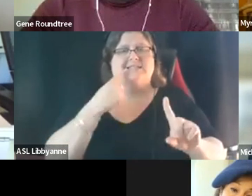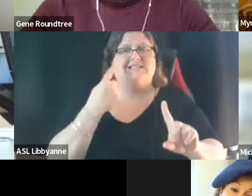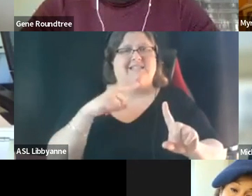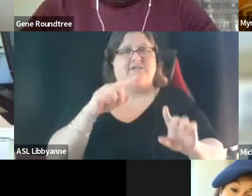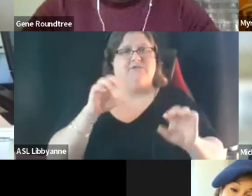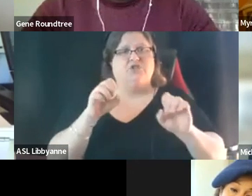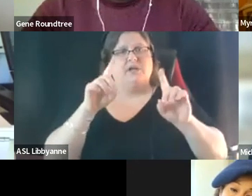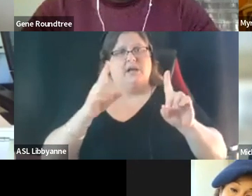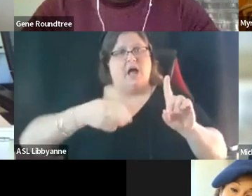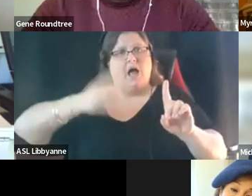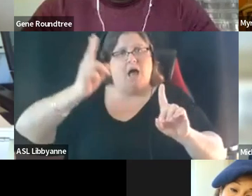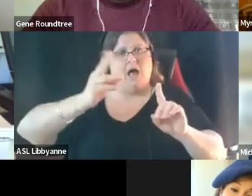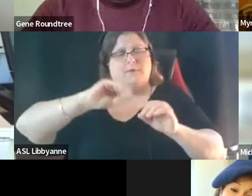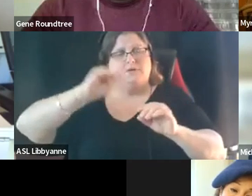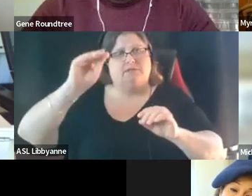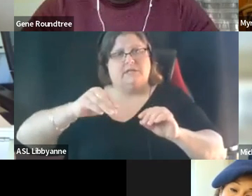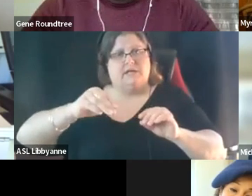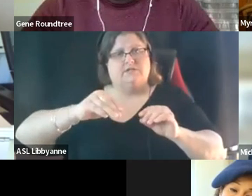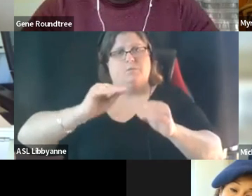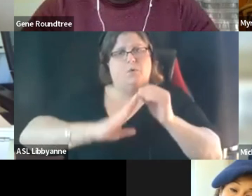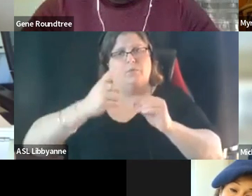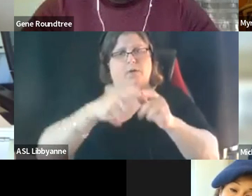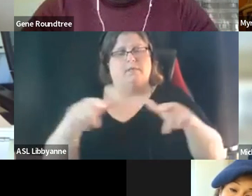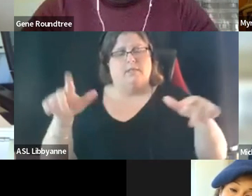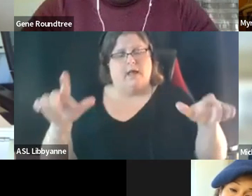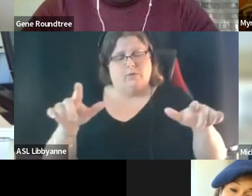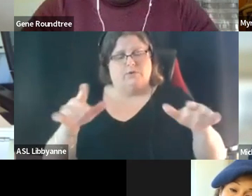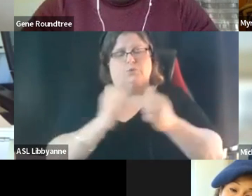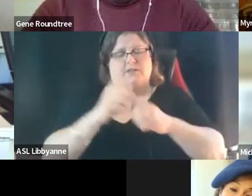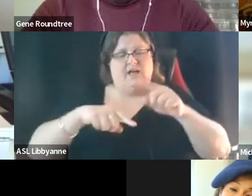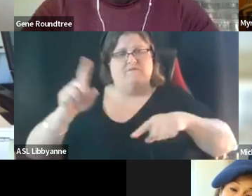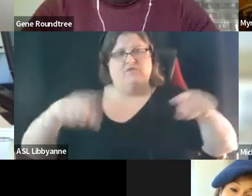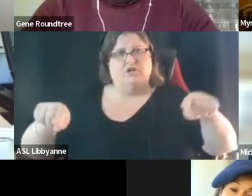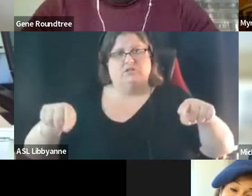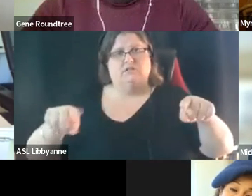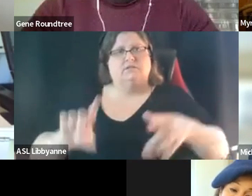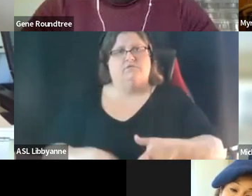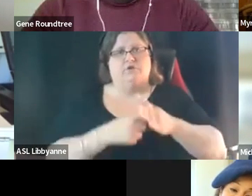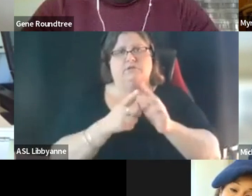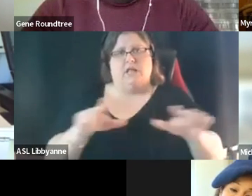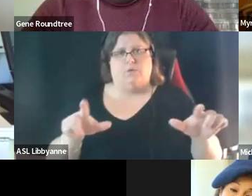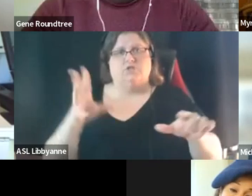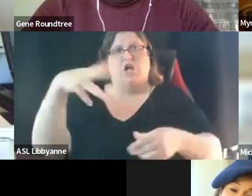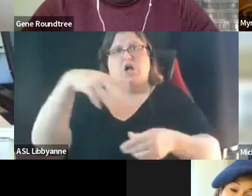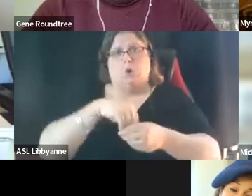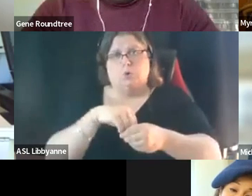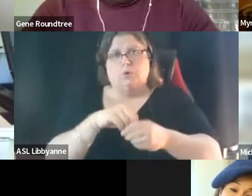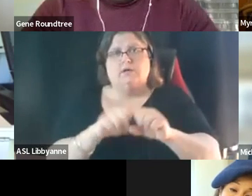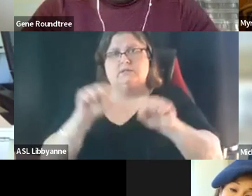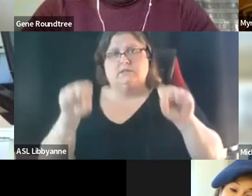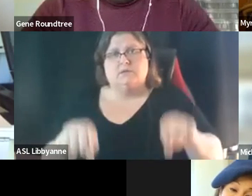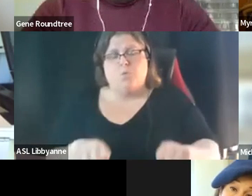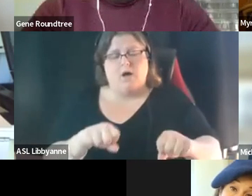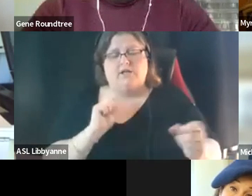educating a high proportion of multilingual learners with diverse native languages, and then add, including a system-wide